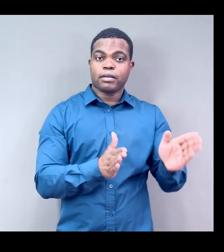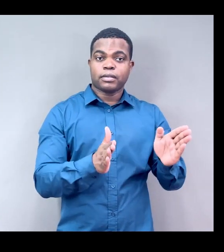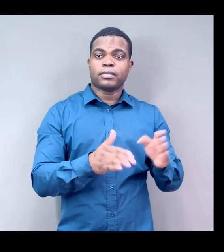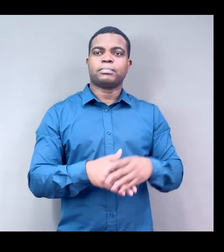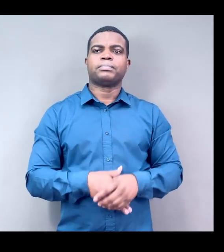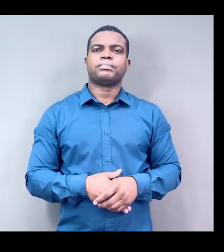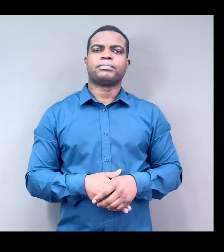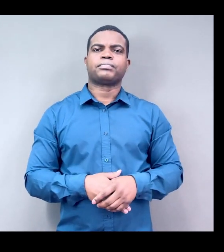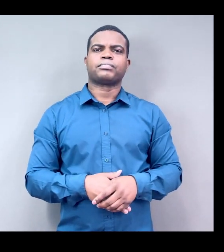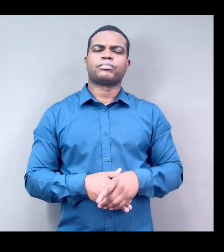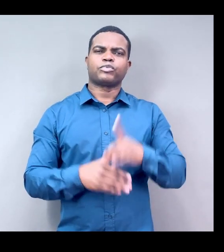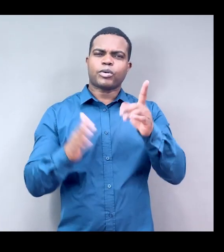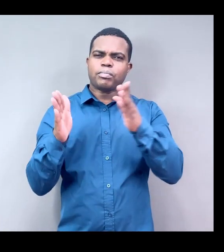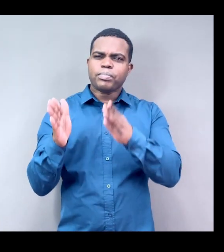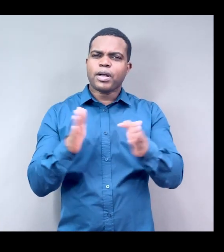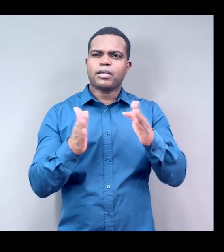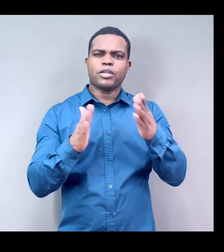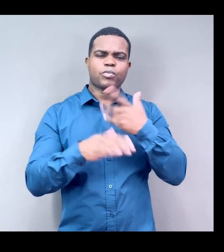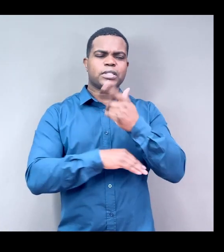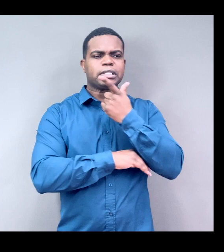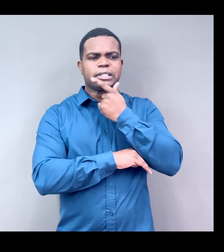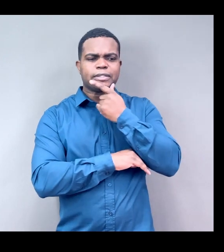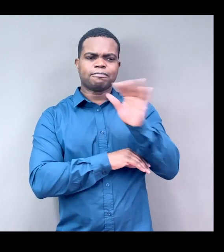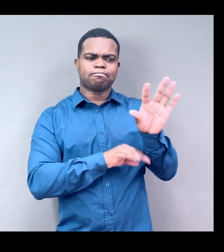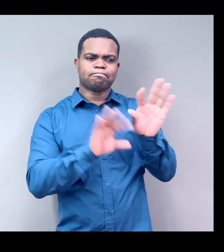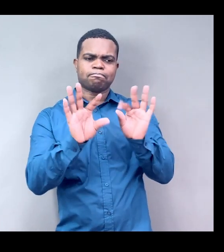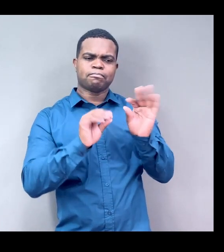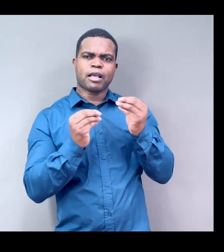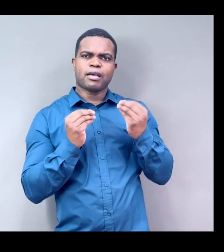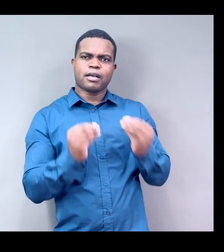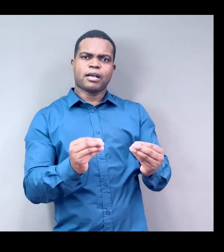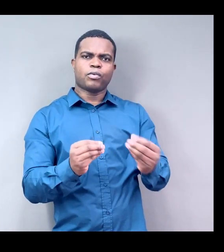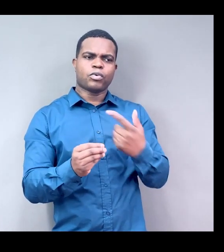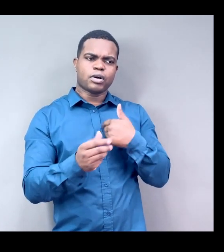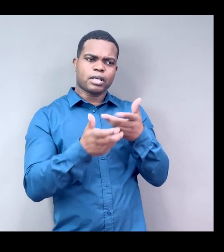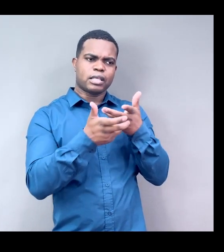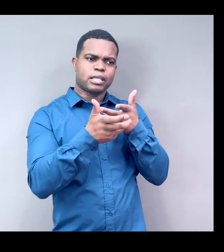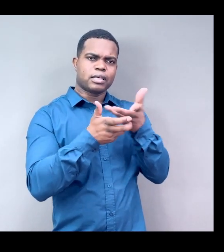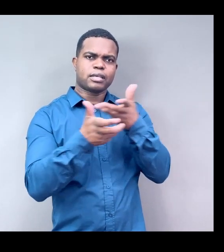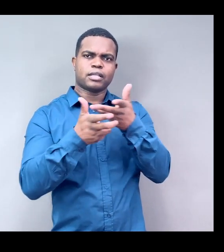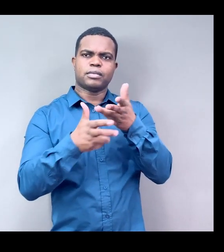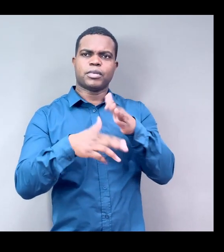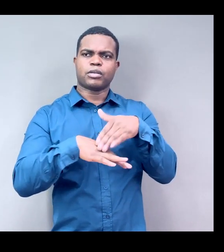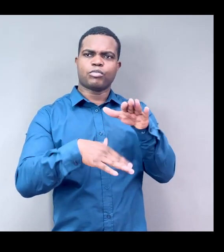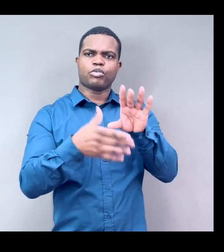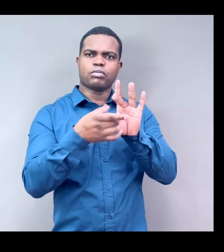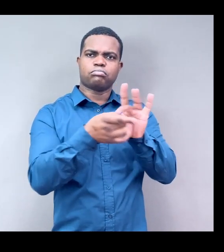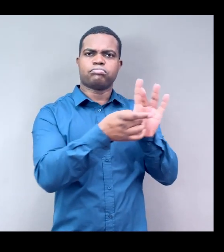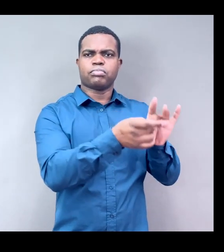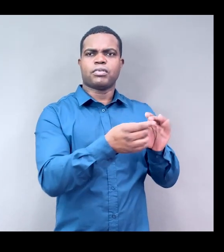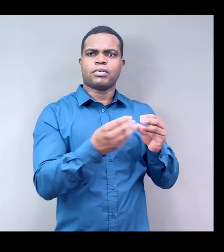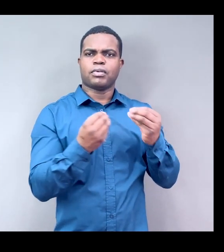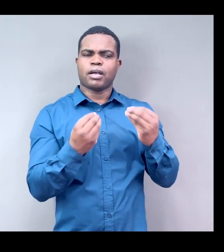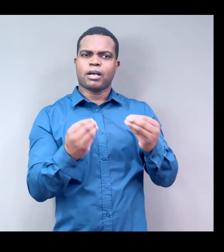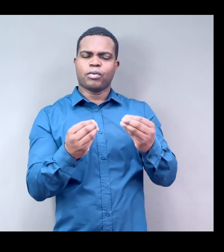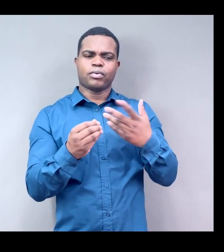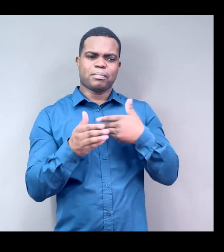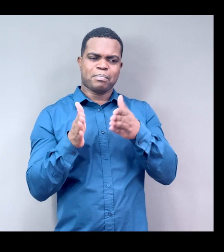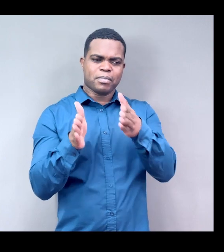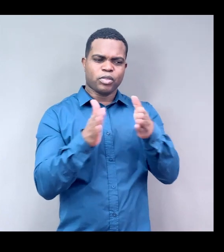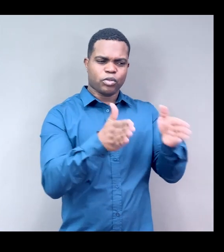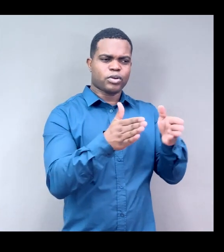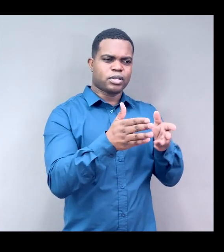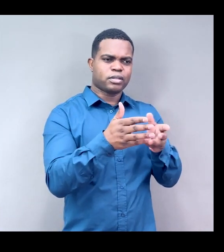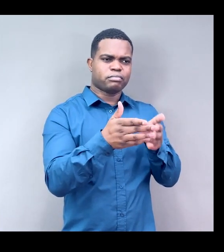activities, then you want to plan. So when planning, you need to choose appropriate engagement